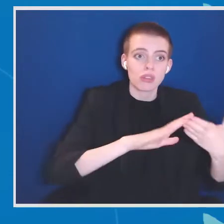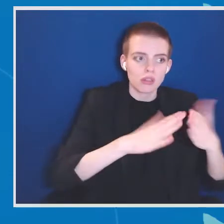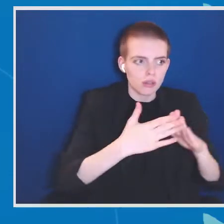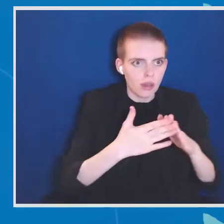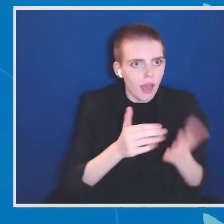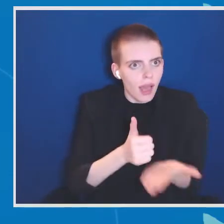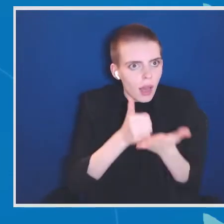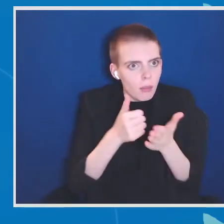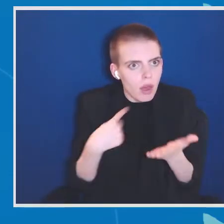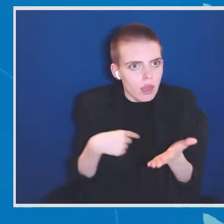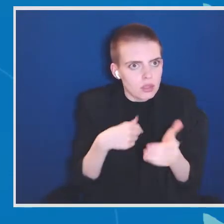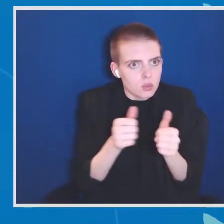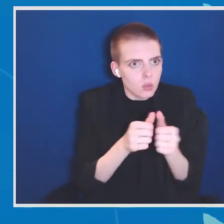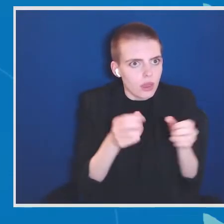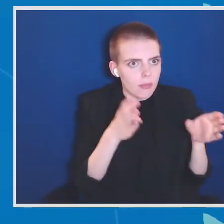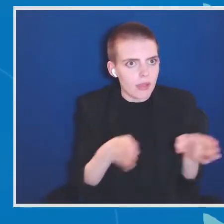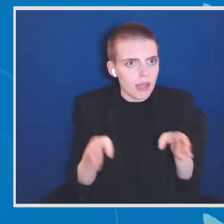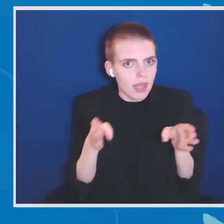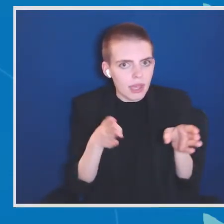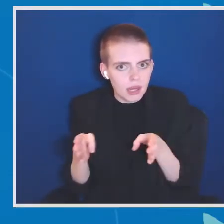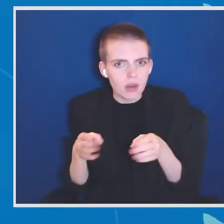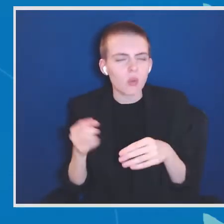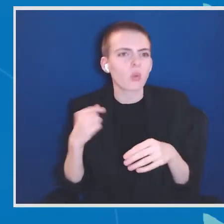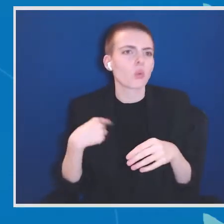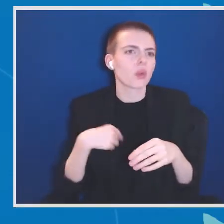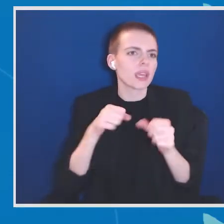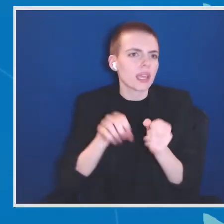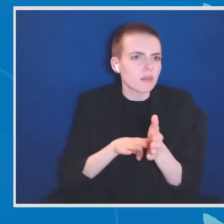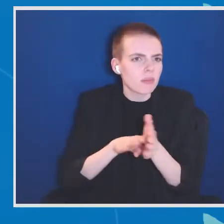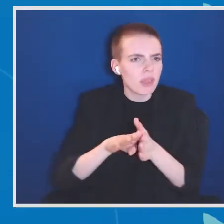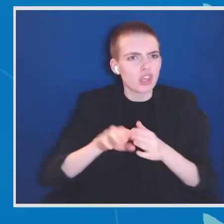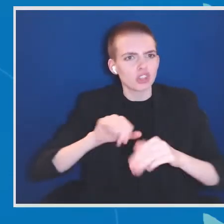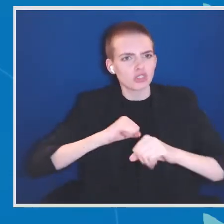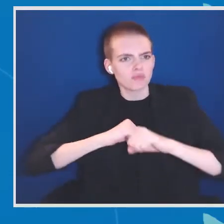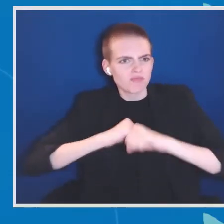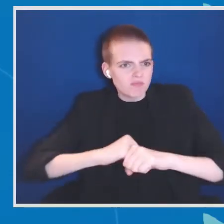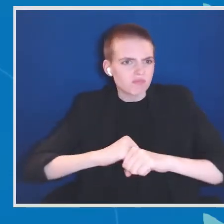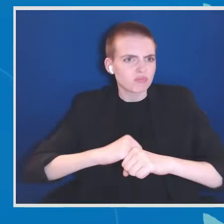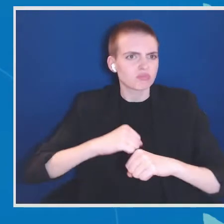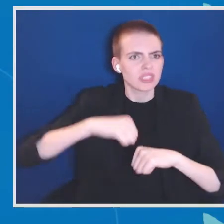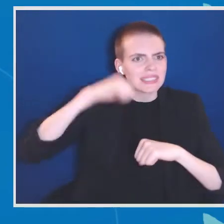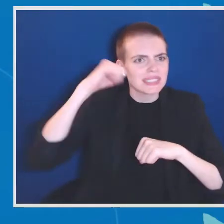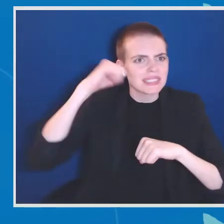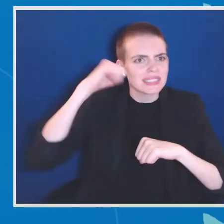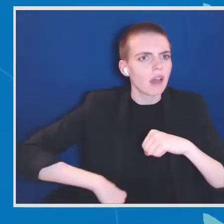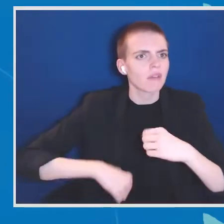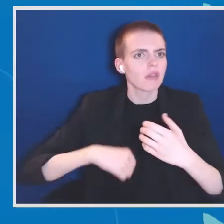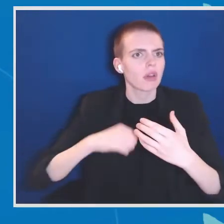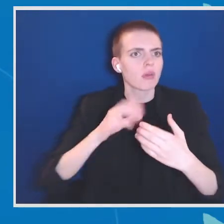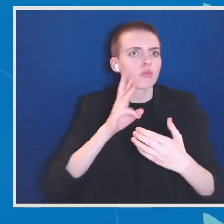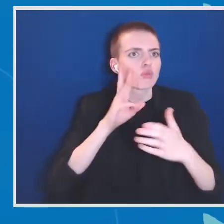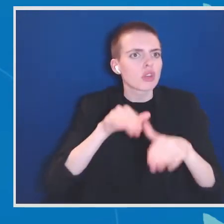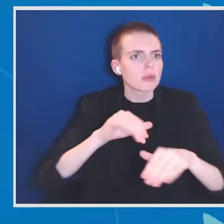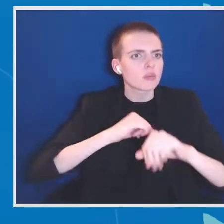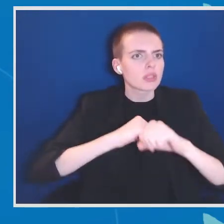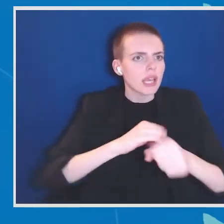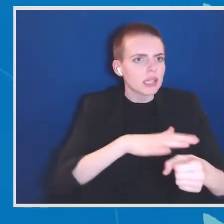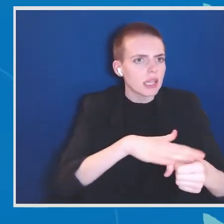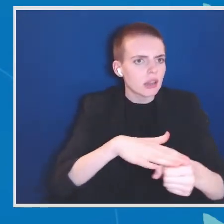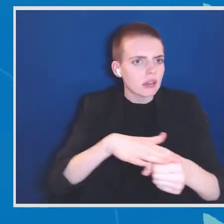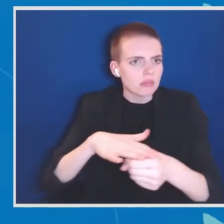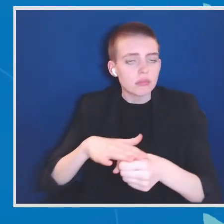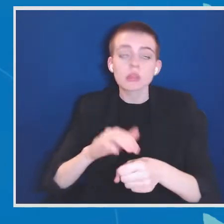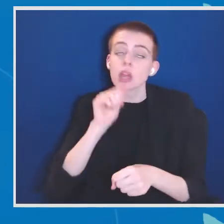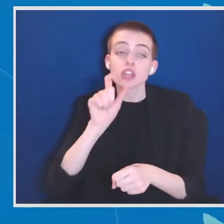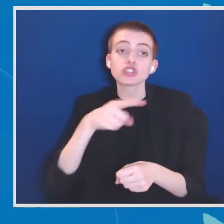durable marine protected areas that have integrity, not just on paper, but they're actually work and